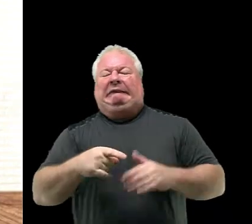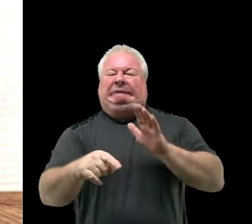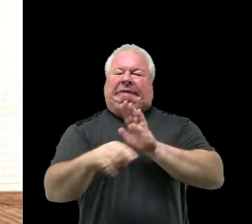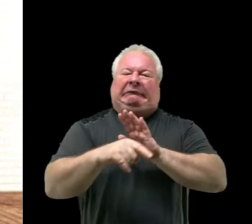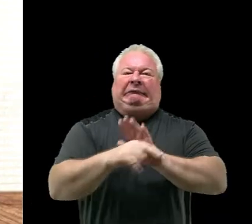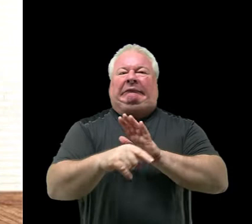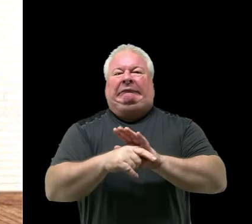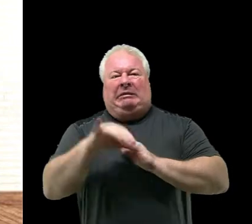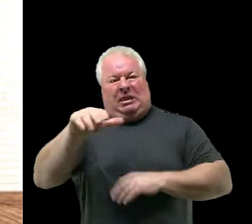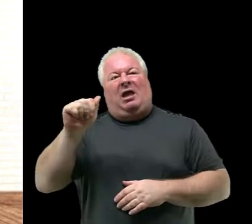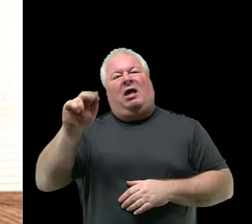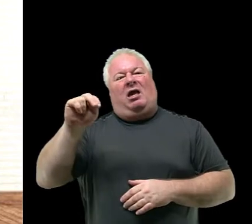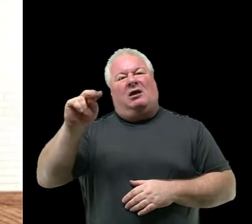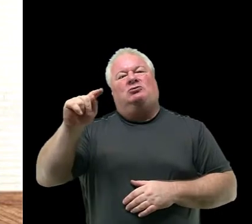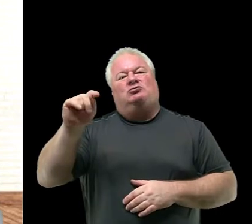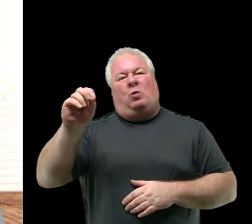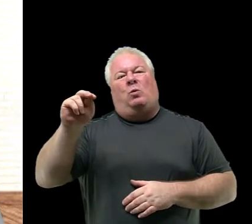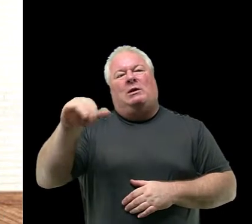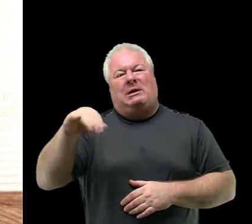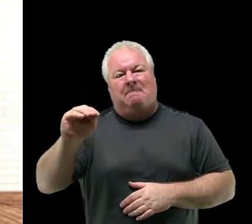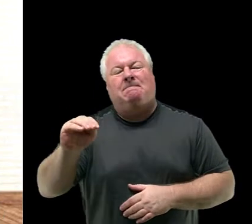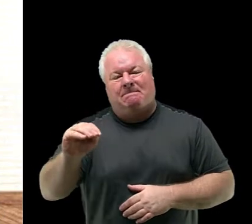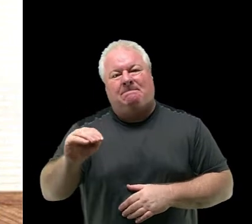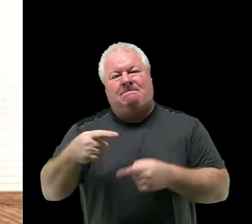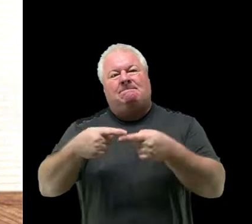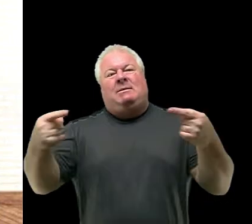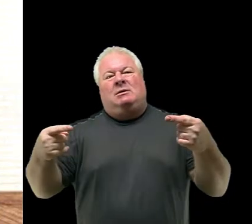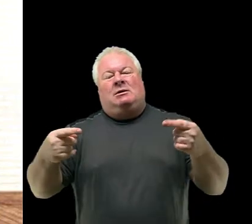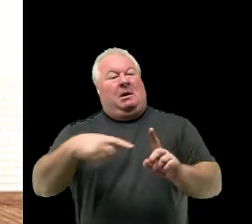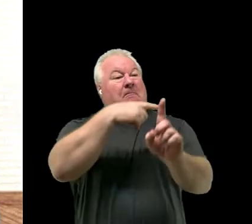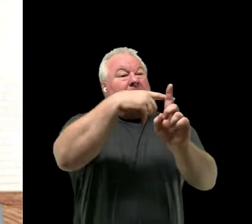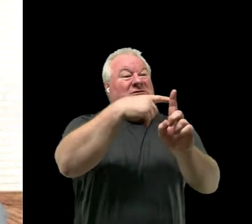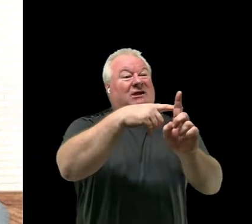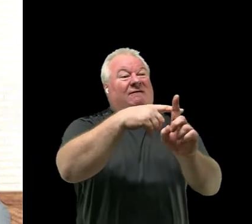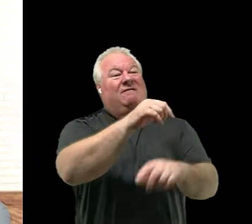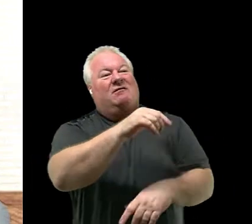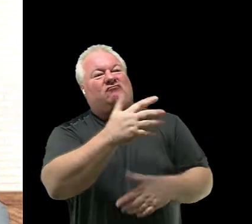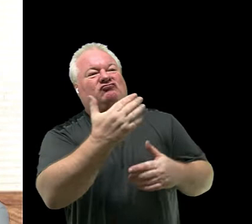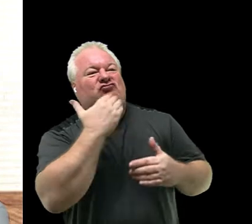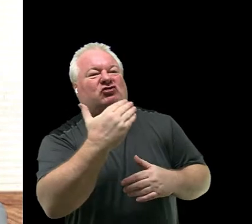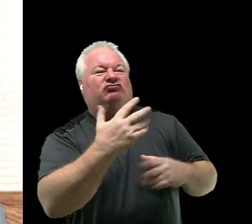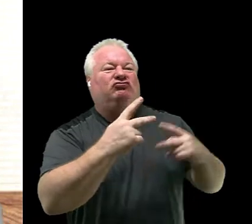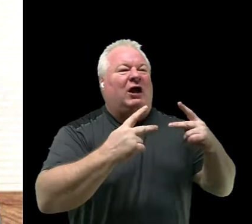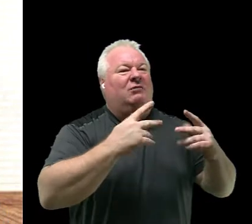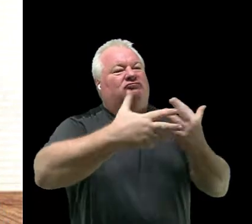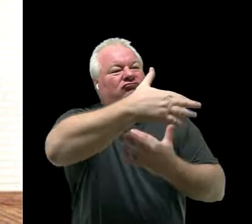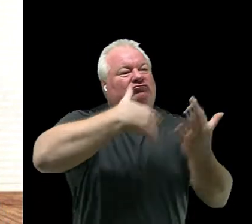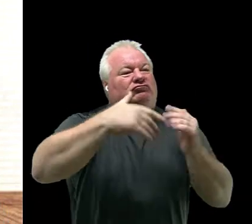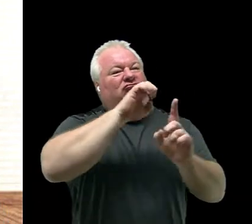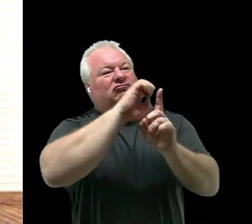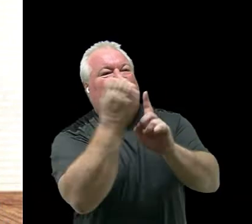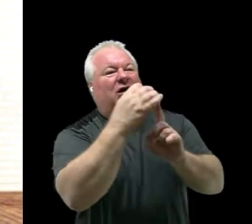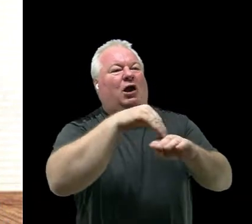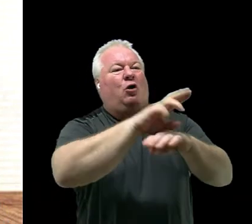negative environment. So the antonym of positive environment is